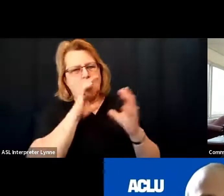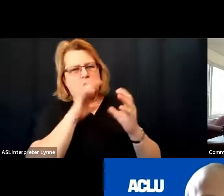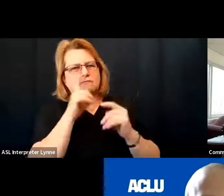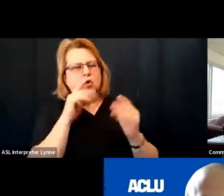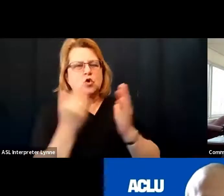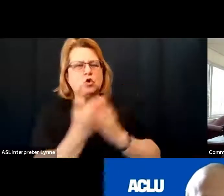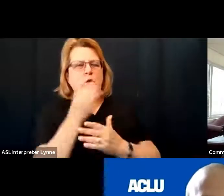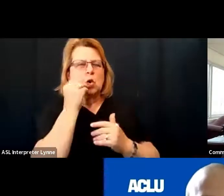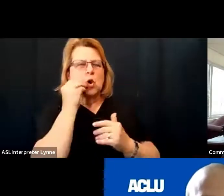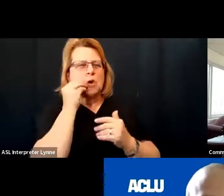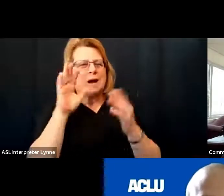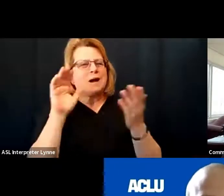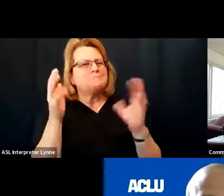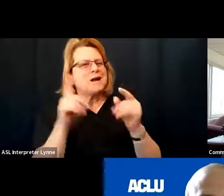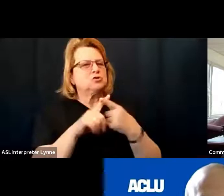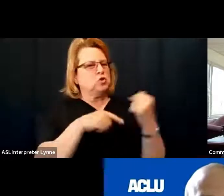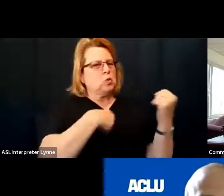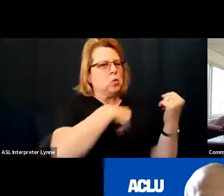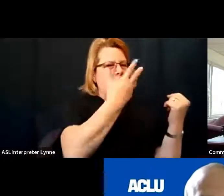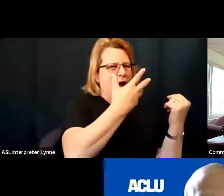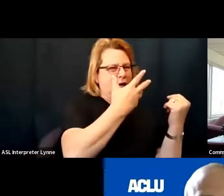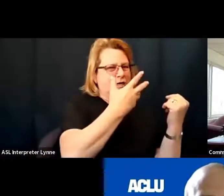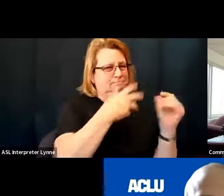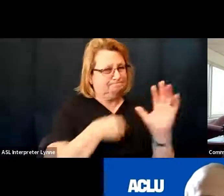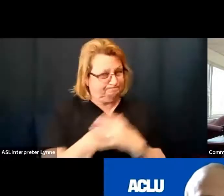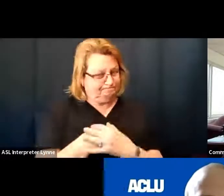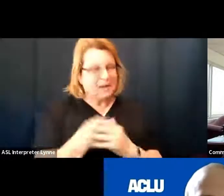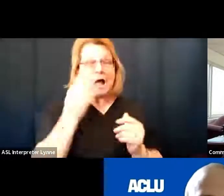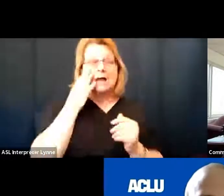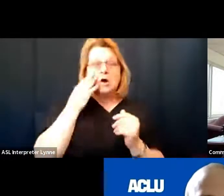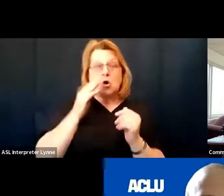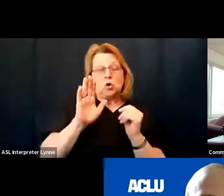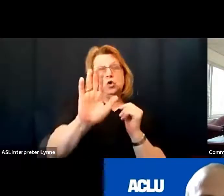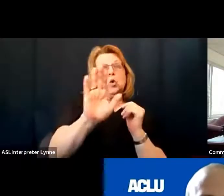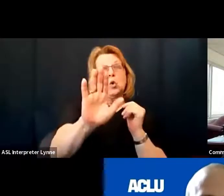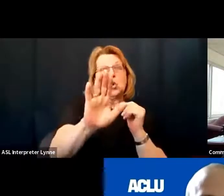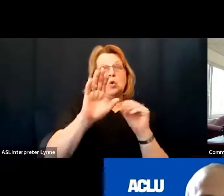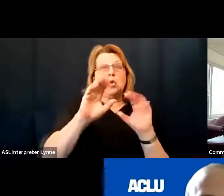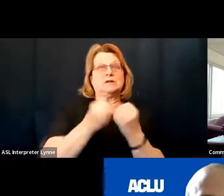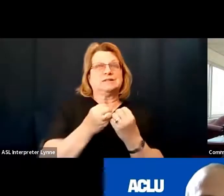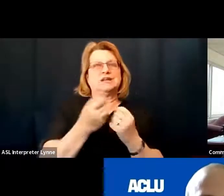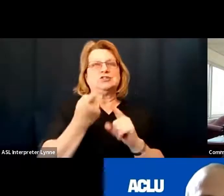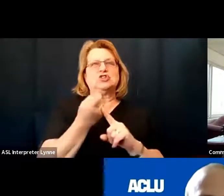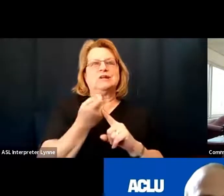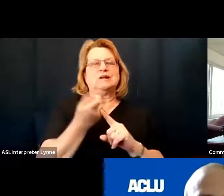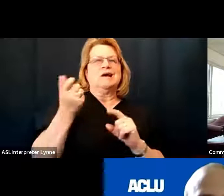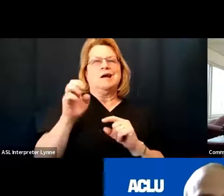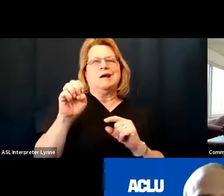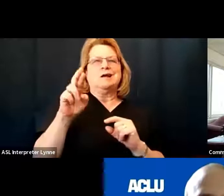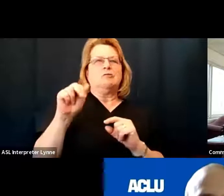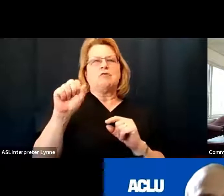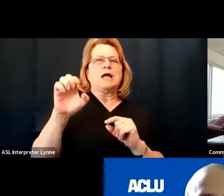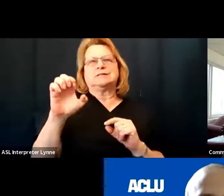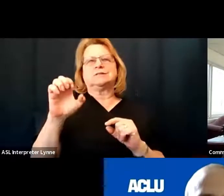white counterparts. I know that your organization, Erase Racism, has been working to address racial bias on